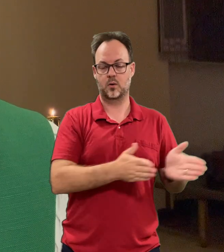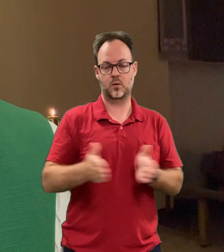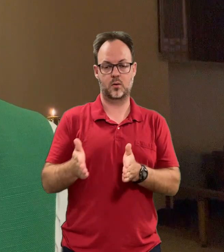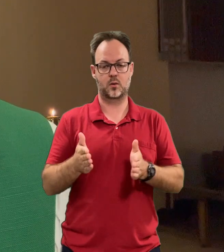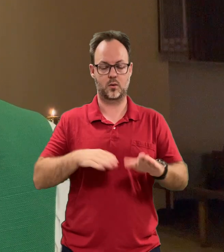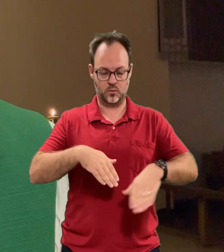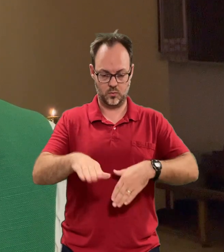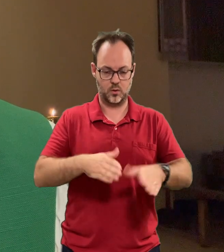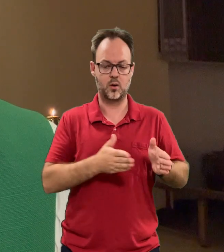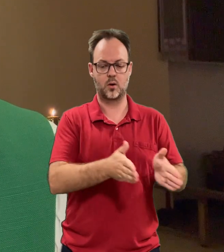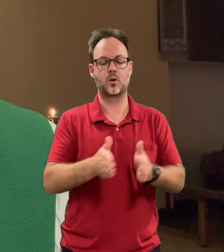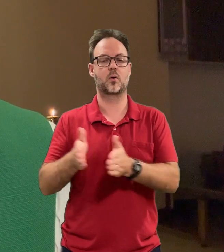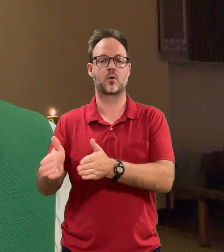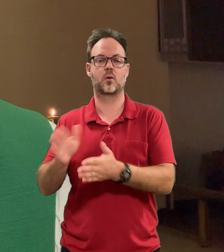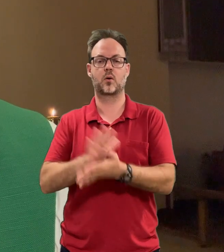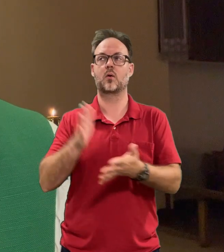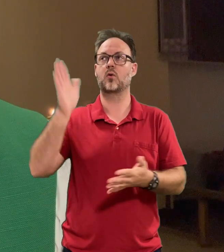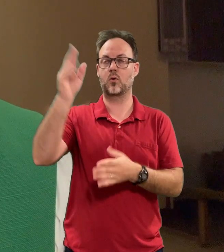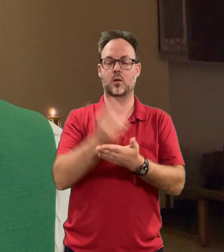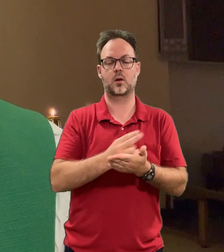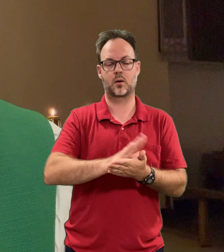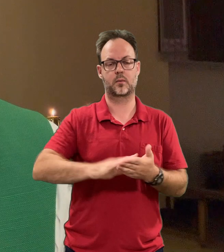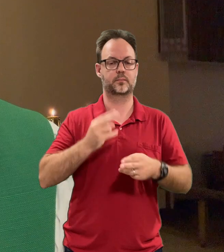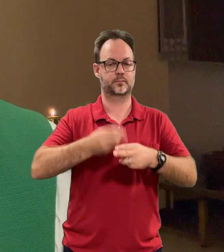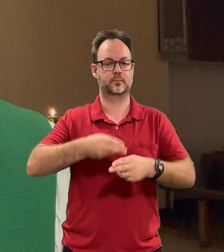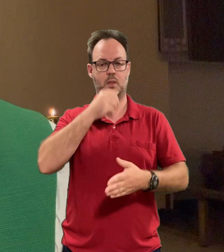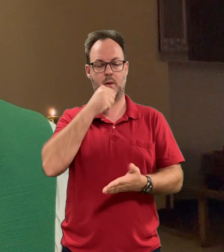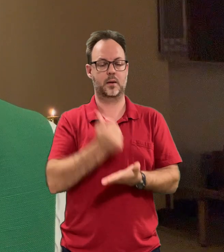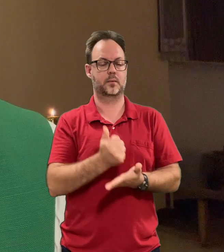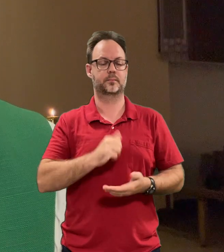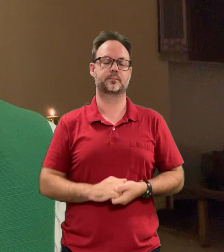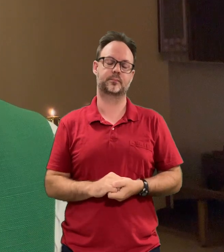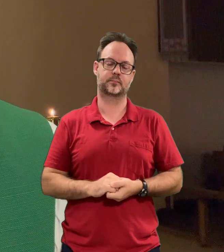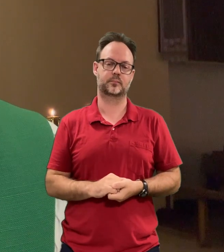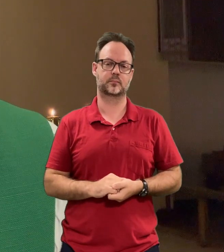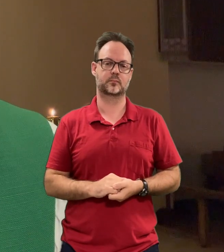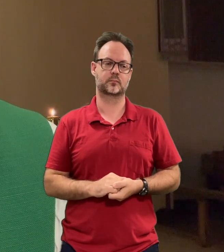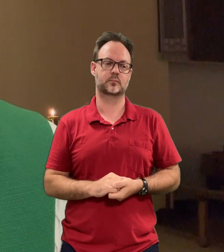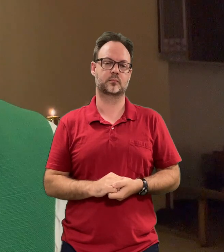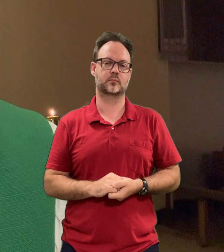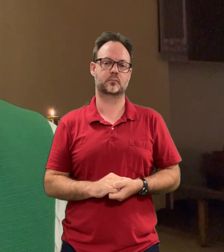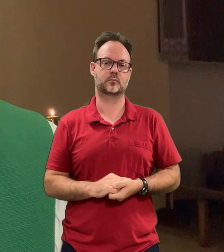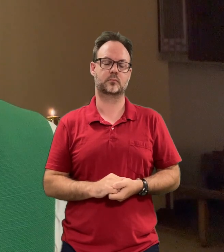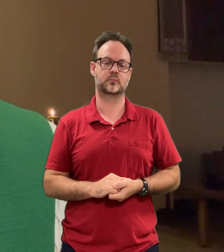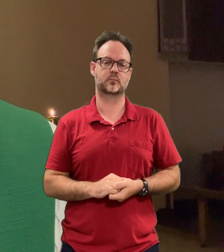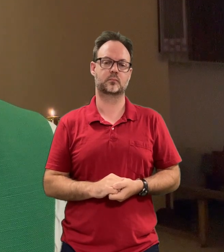will and walk in your ways, to the glory of your holy name. Amen.